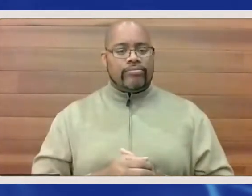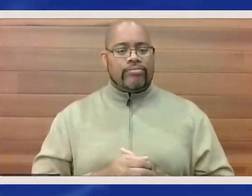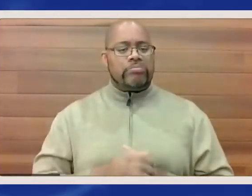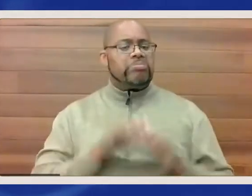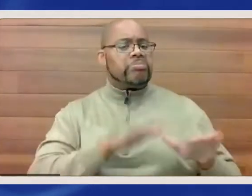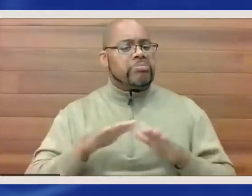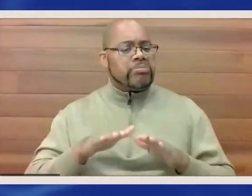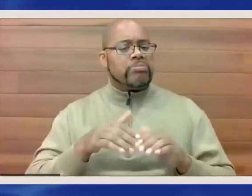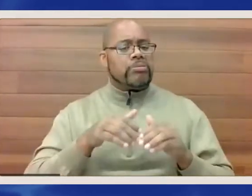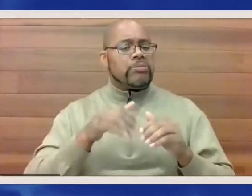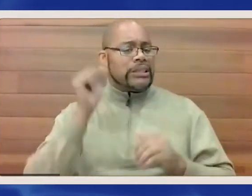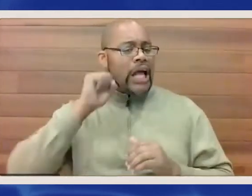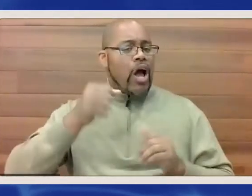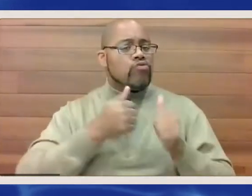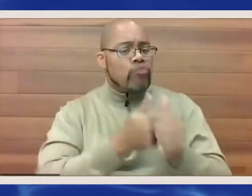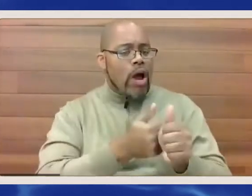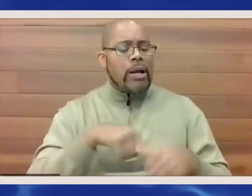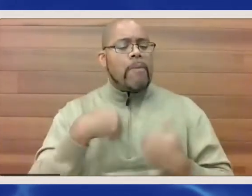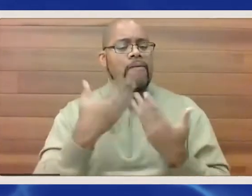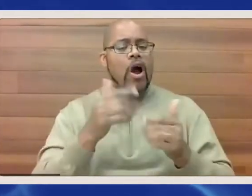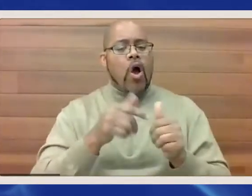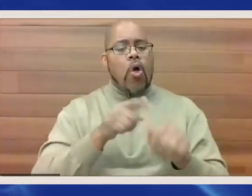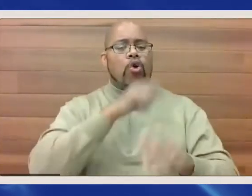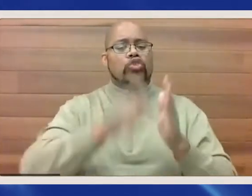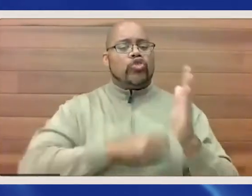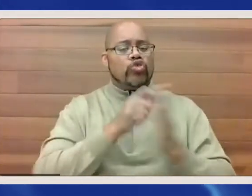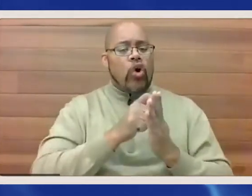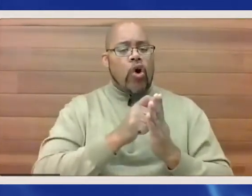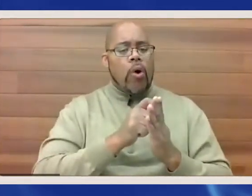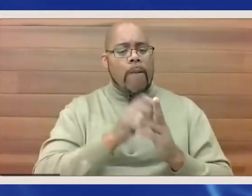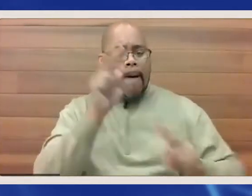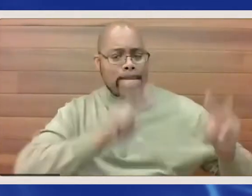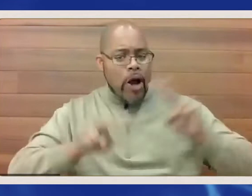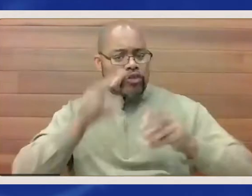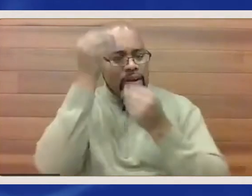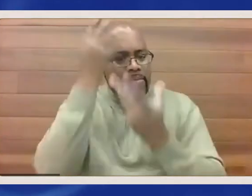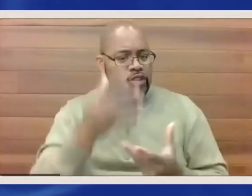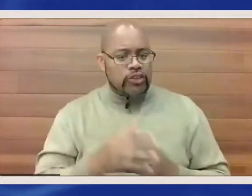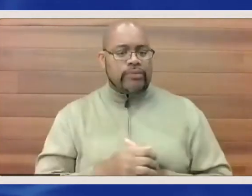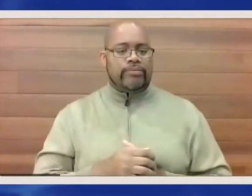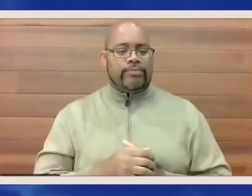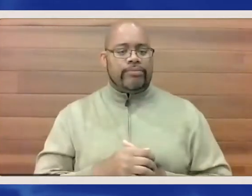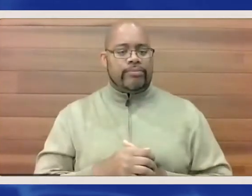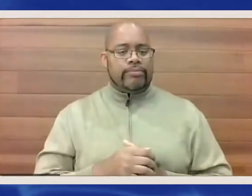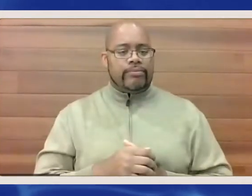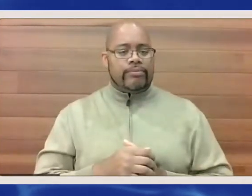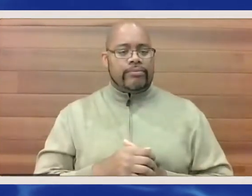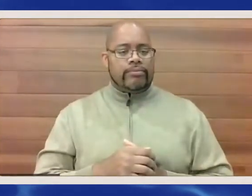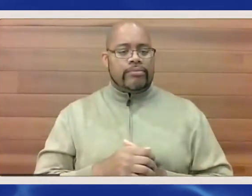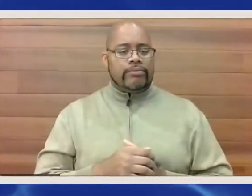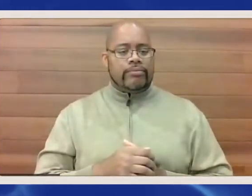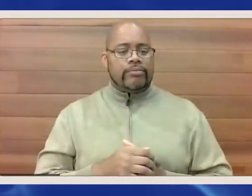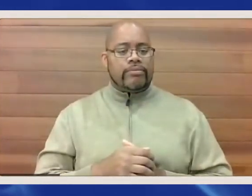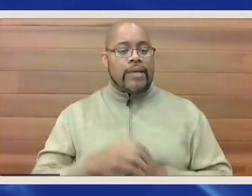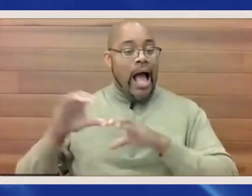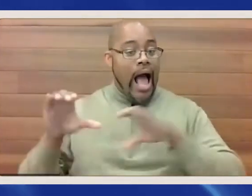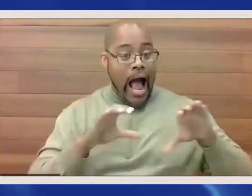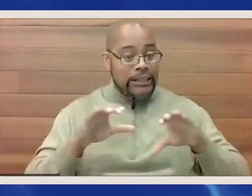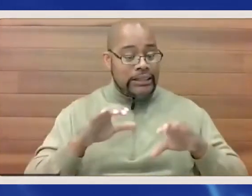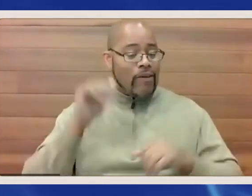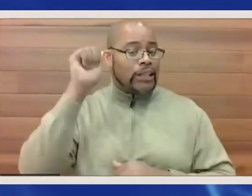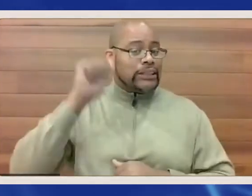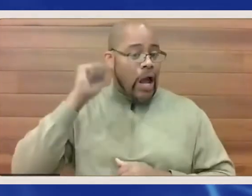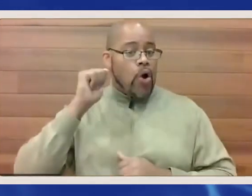acoustic tracking provides a long-term monitoring data compared to active acoustic